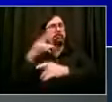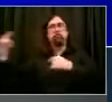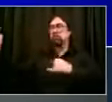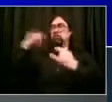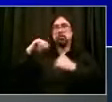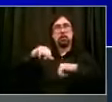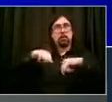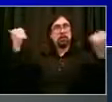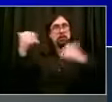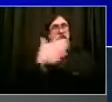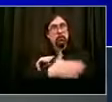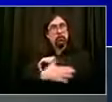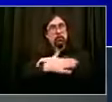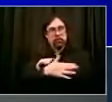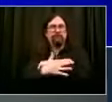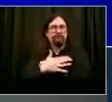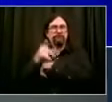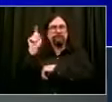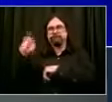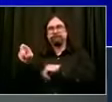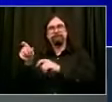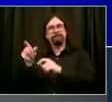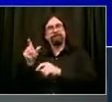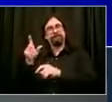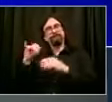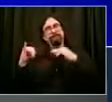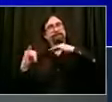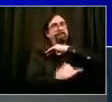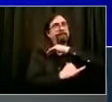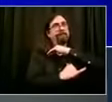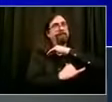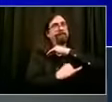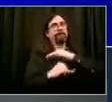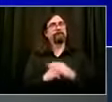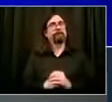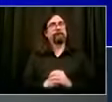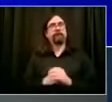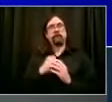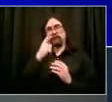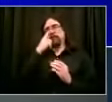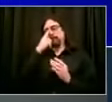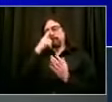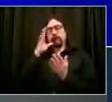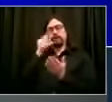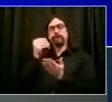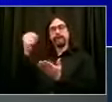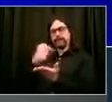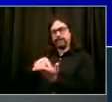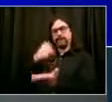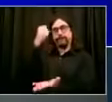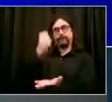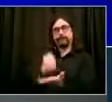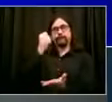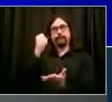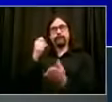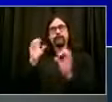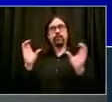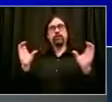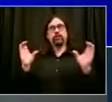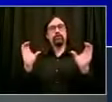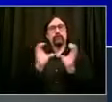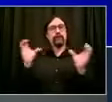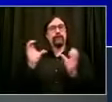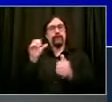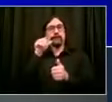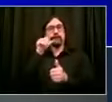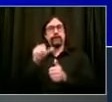be confirmed they got it, and then people are going to be held responsible for following the quarantine. But specifically for folks coming in from